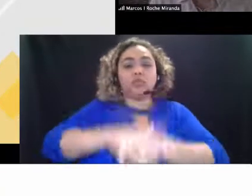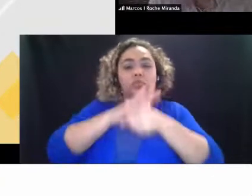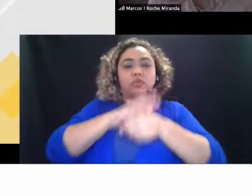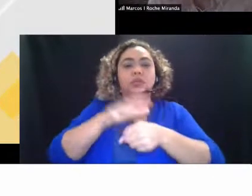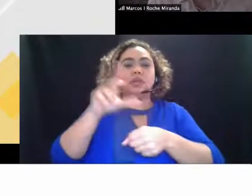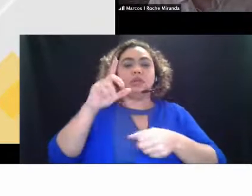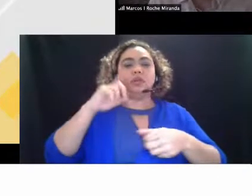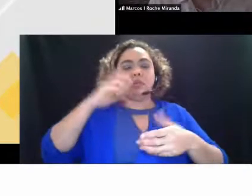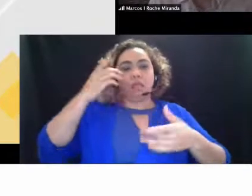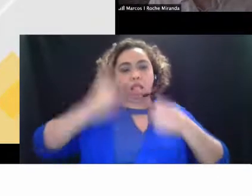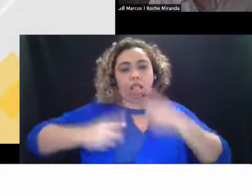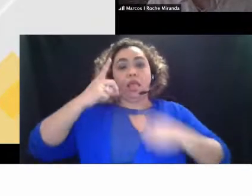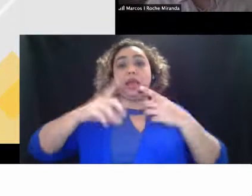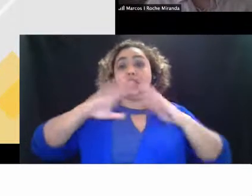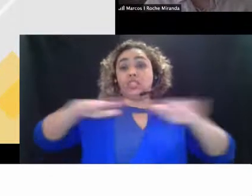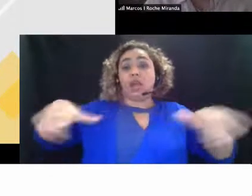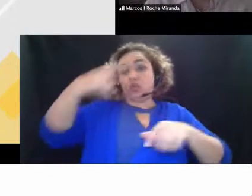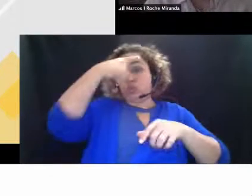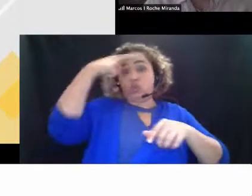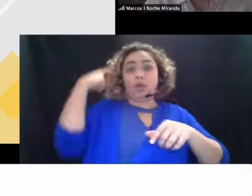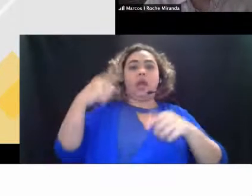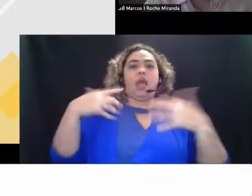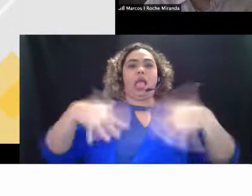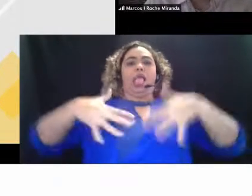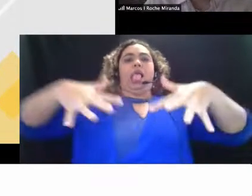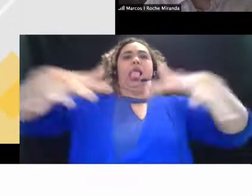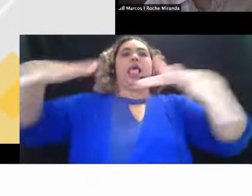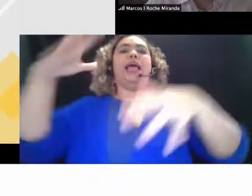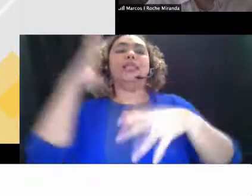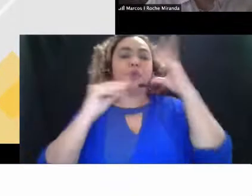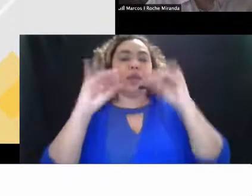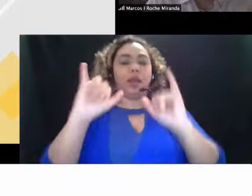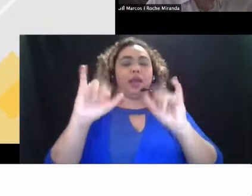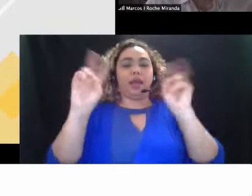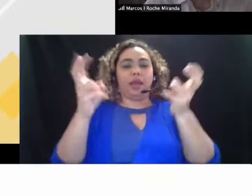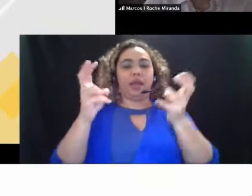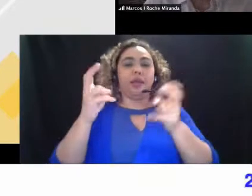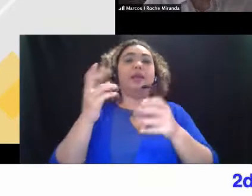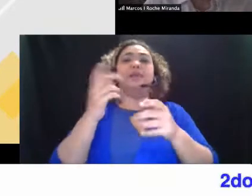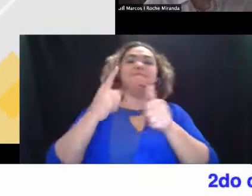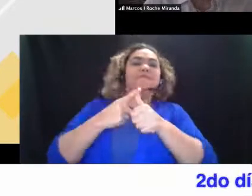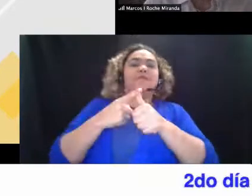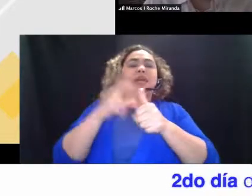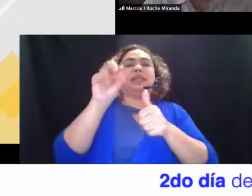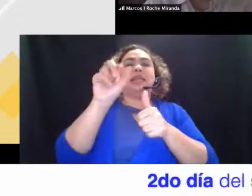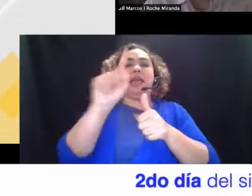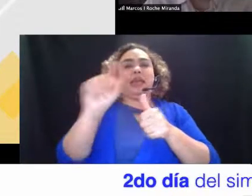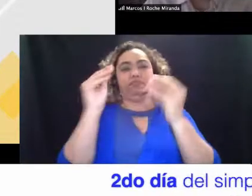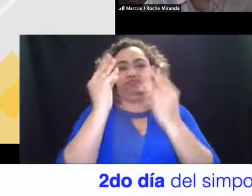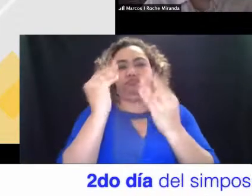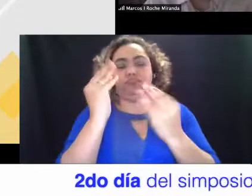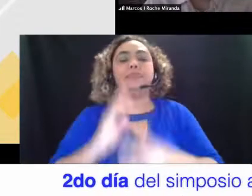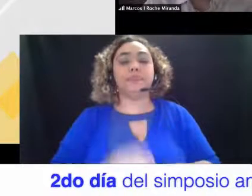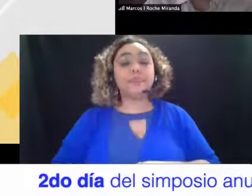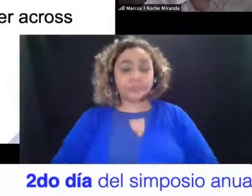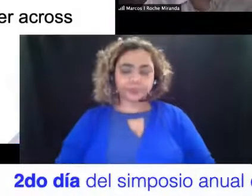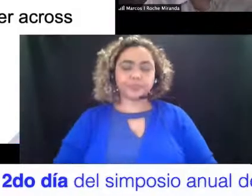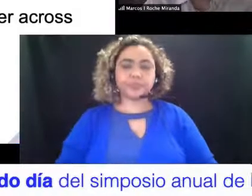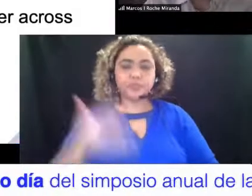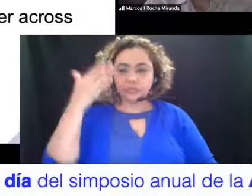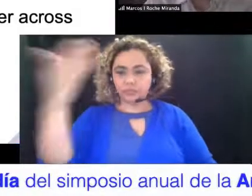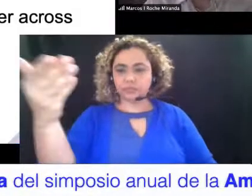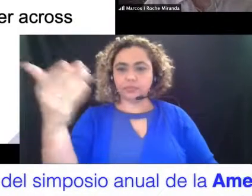and childhood trauma in the ataque de nervios experience, preliminary data. Next.